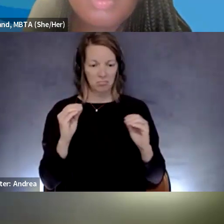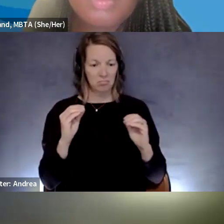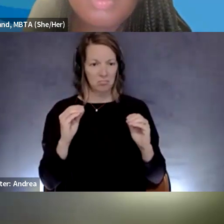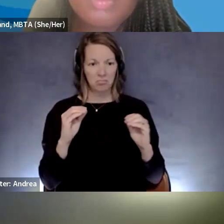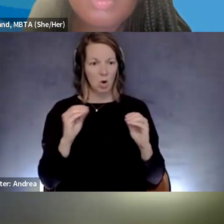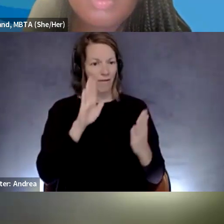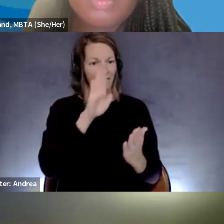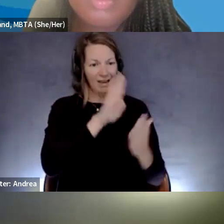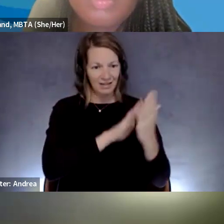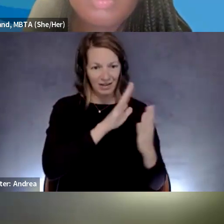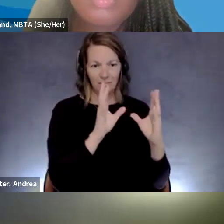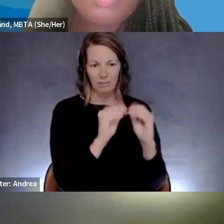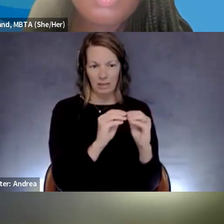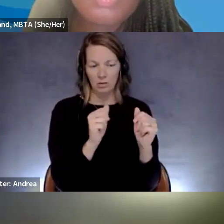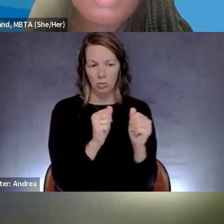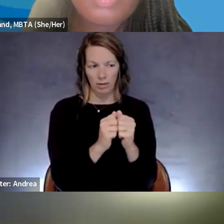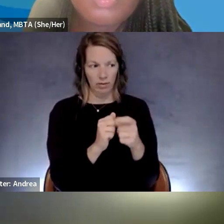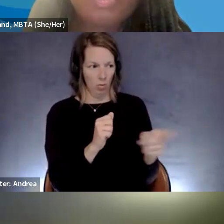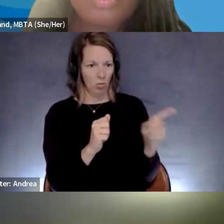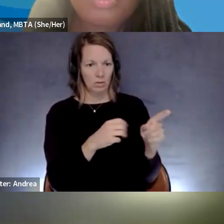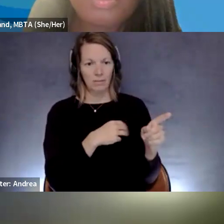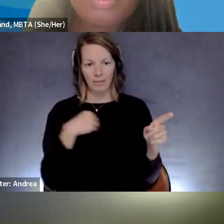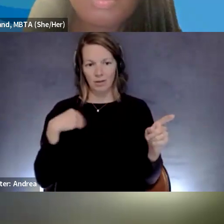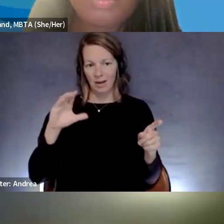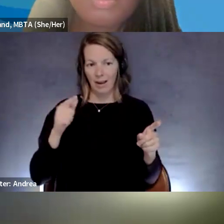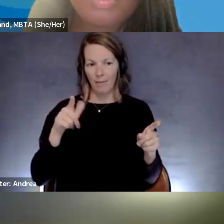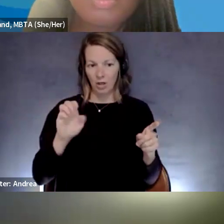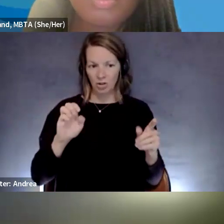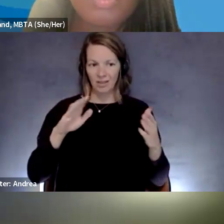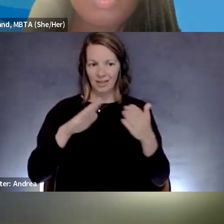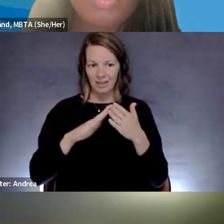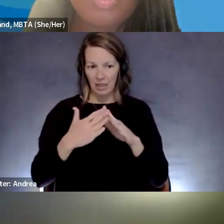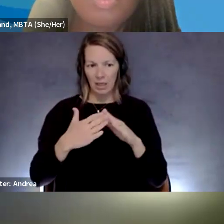any face-to-face meetings with members of the Cambridge City Council.